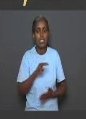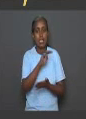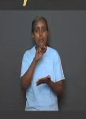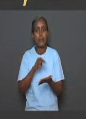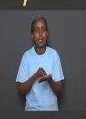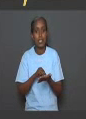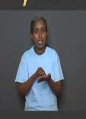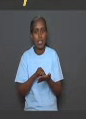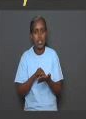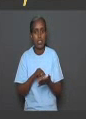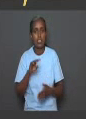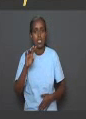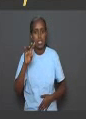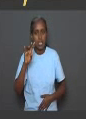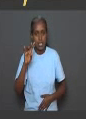median is